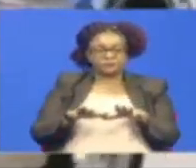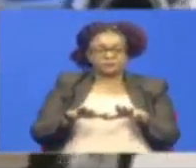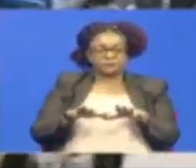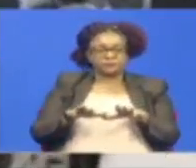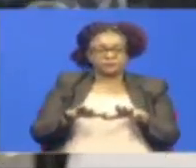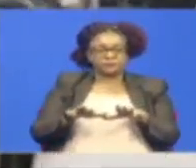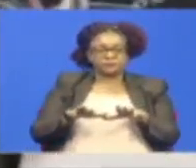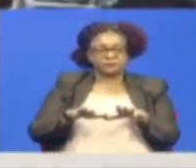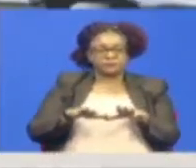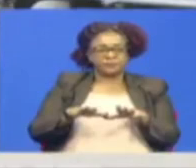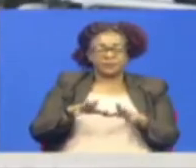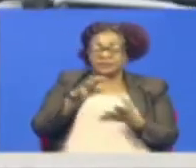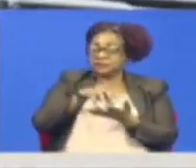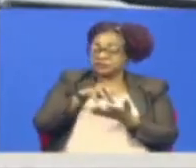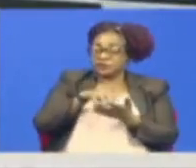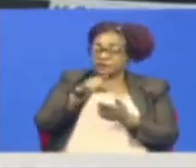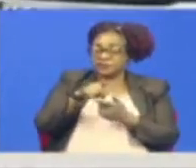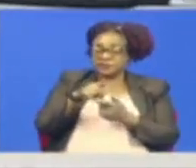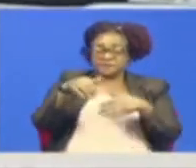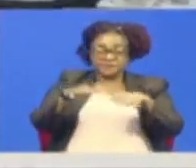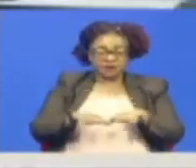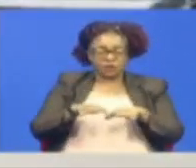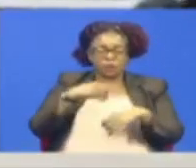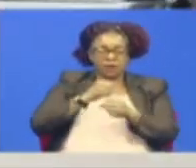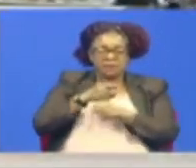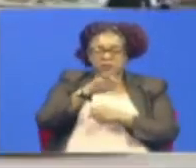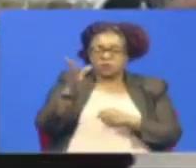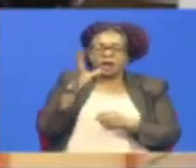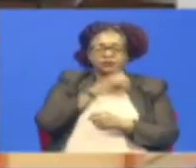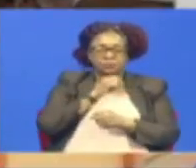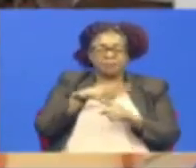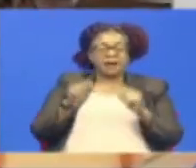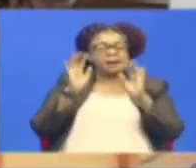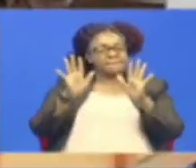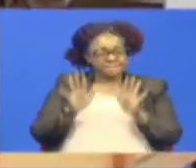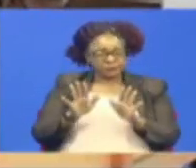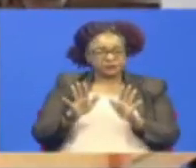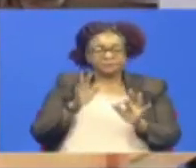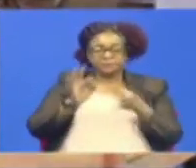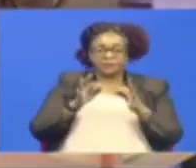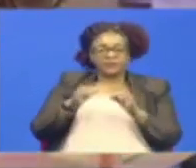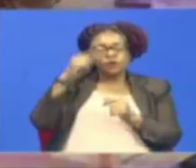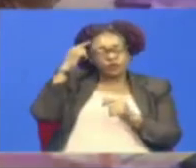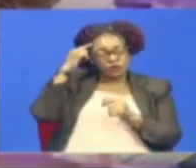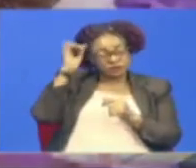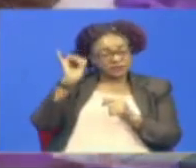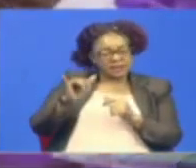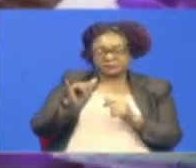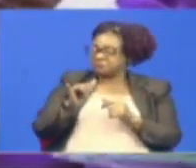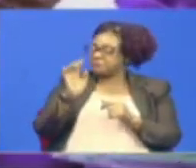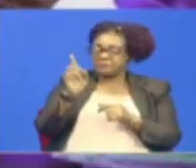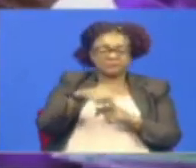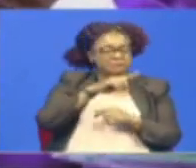The state of this funeral would have you make that assumption, but it is important to state, if you thought as much, you are wrong,